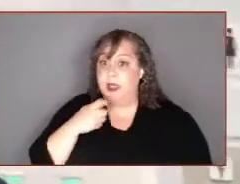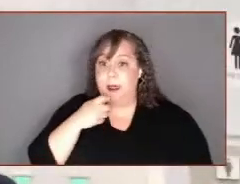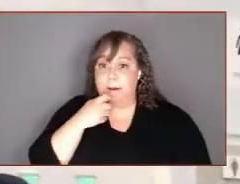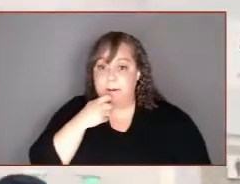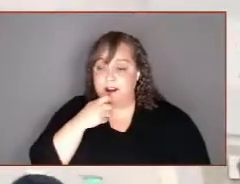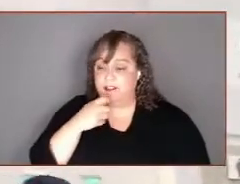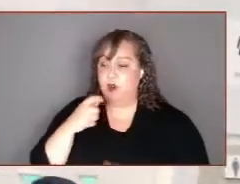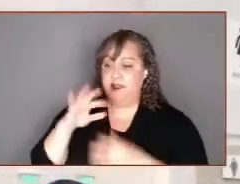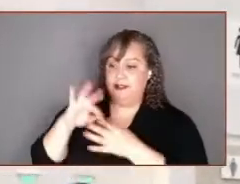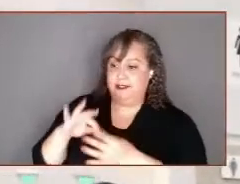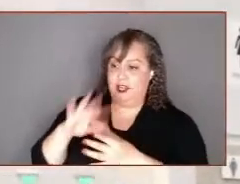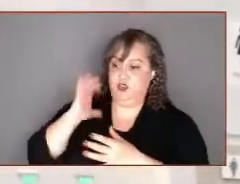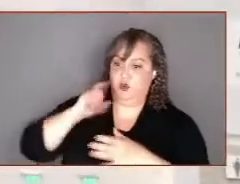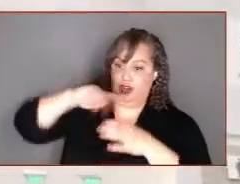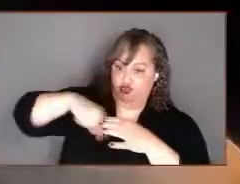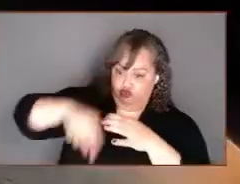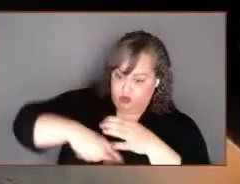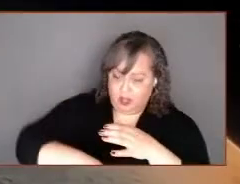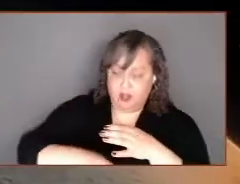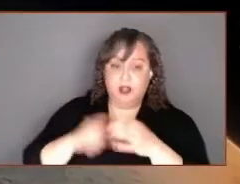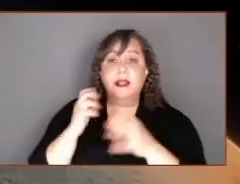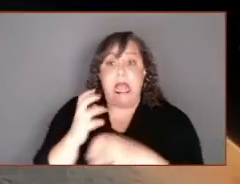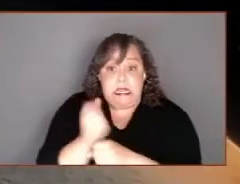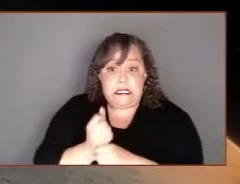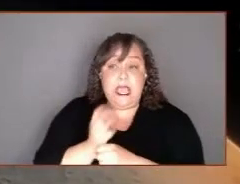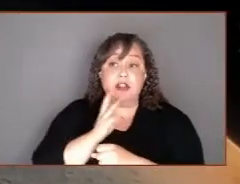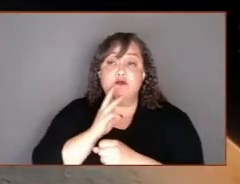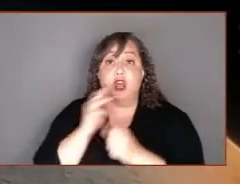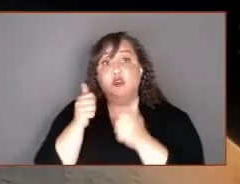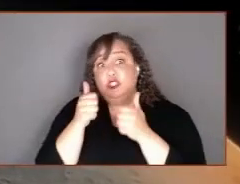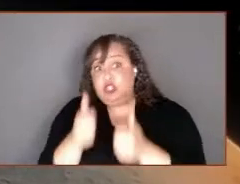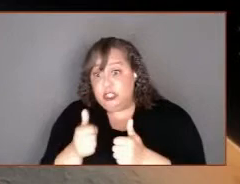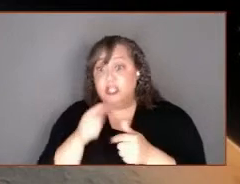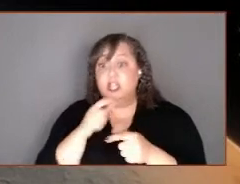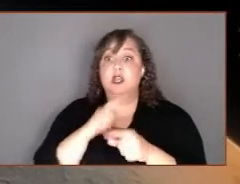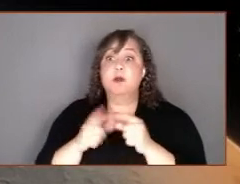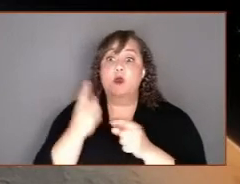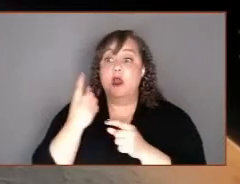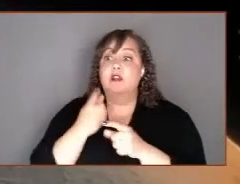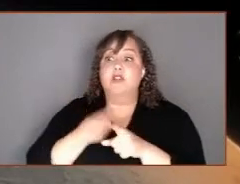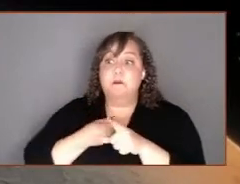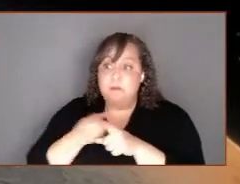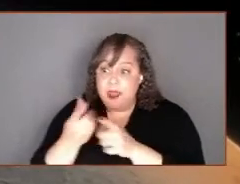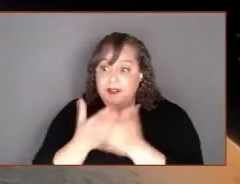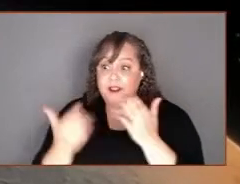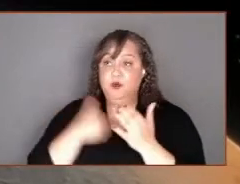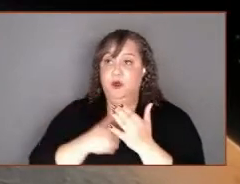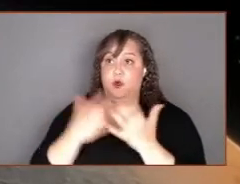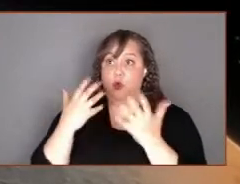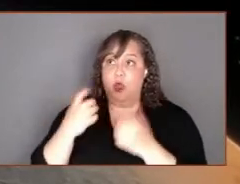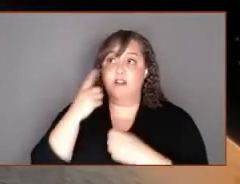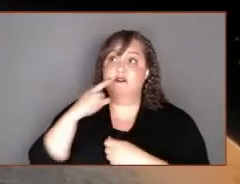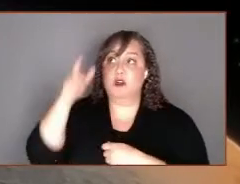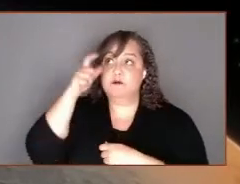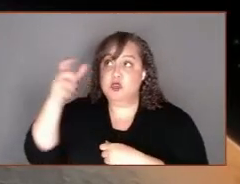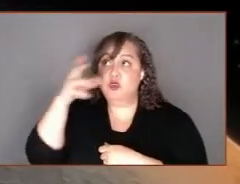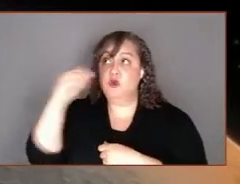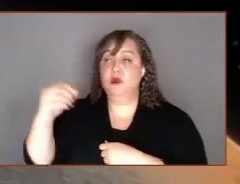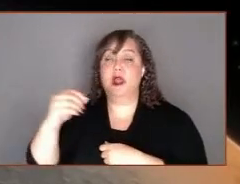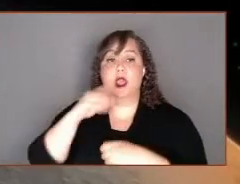done a fantastic job at doing that. But one of the main things that, we really want for the moon and Mars is to understand what are the layers